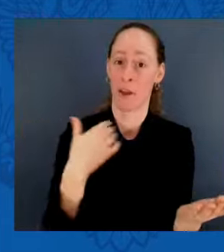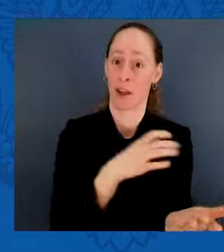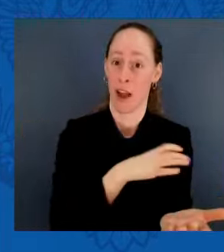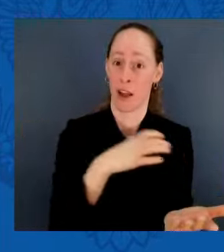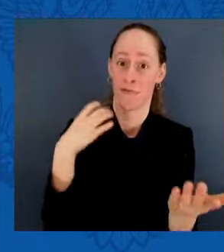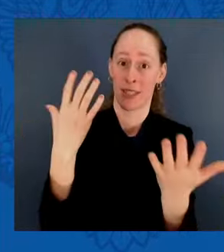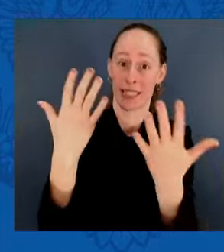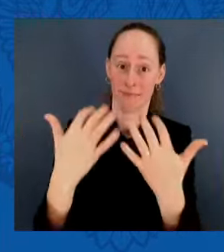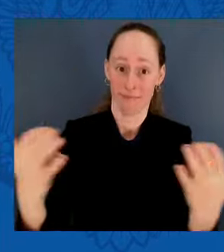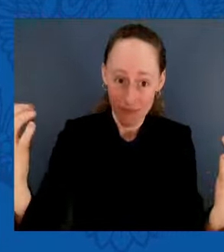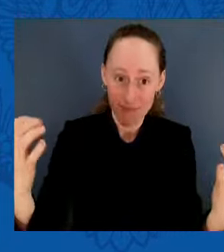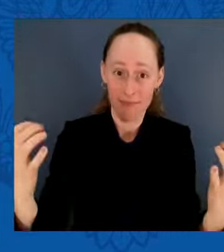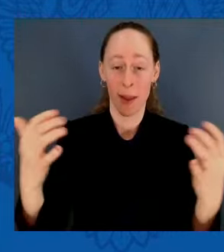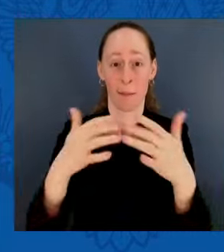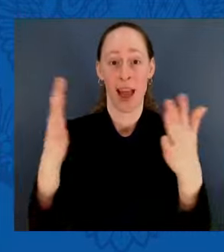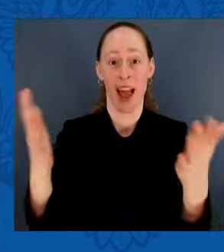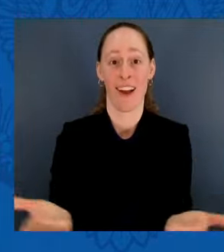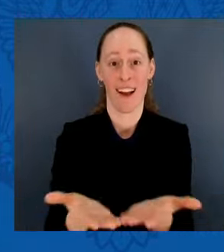January